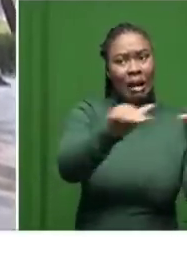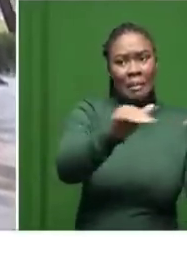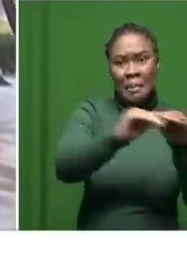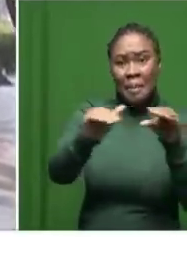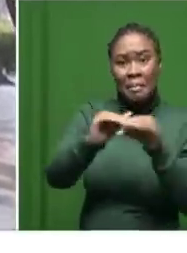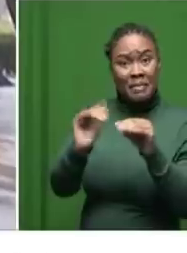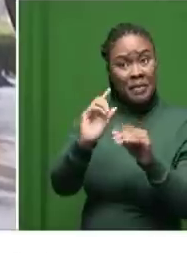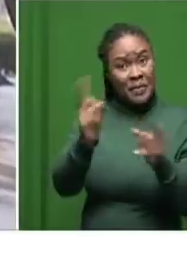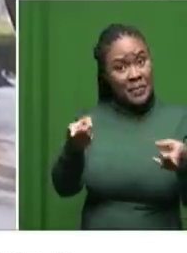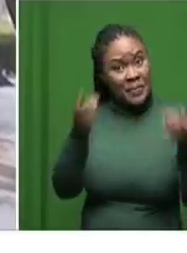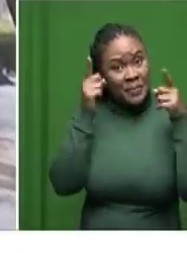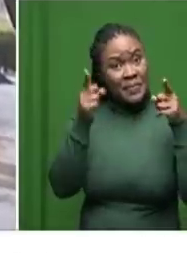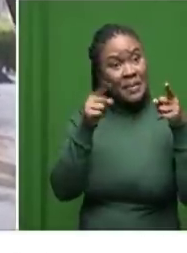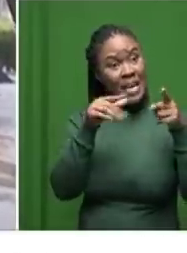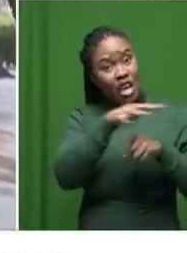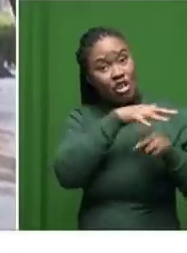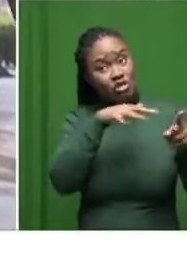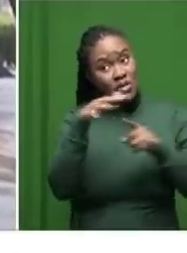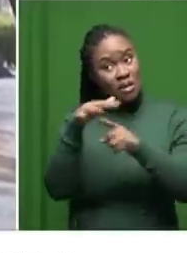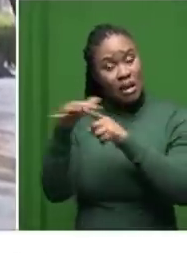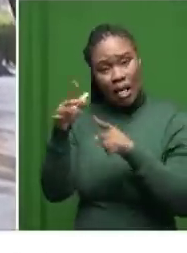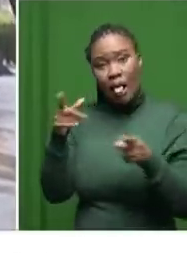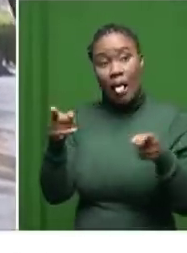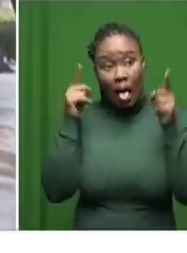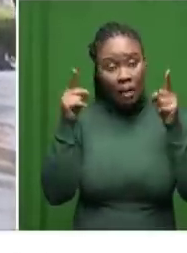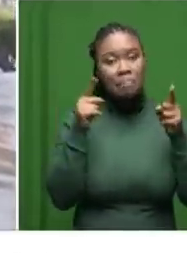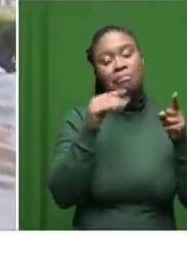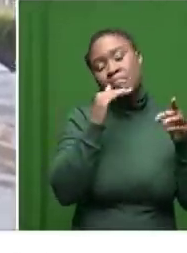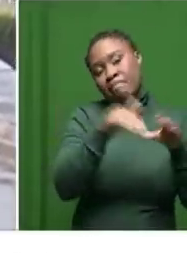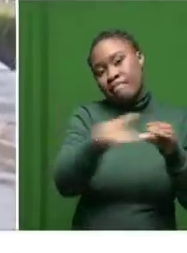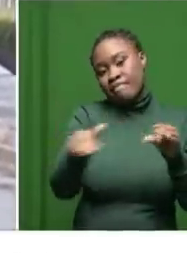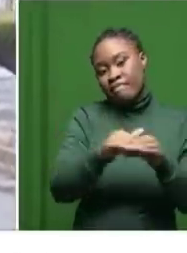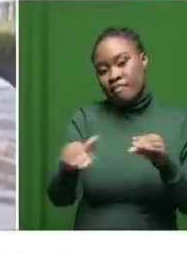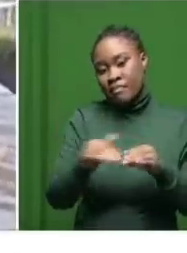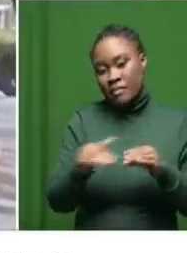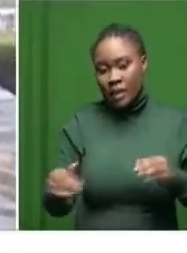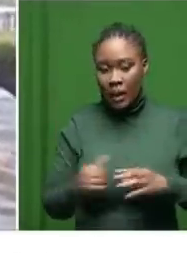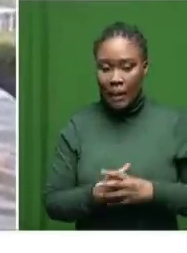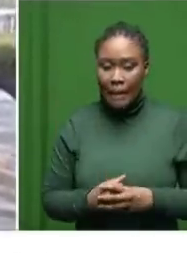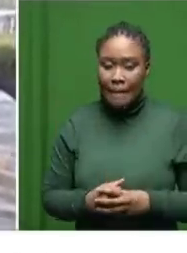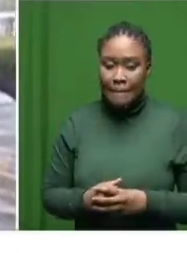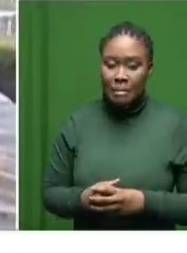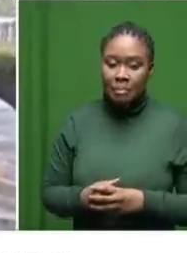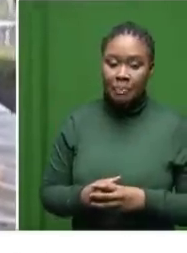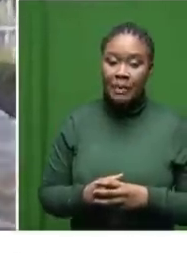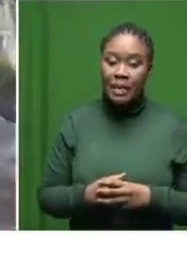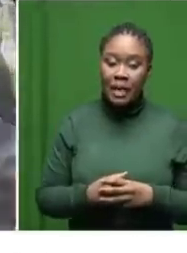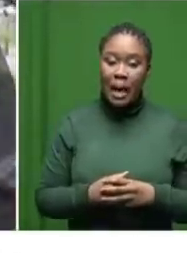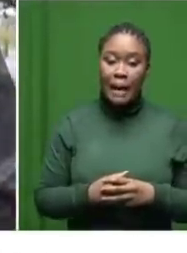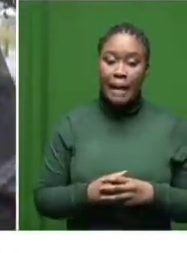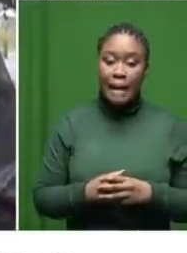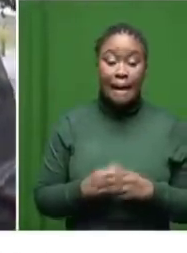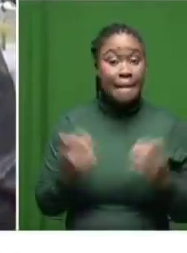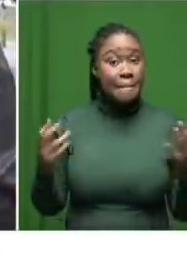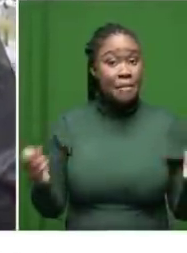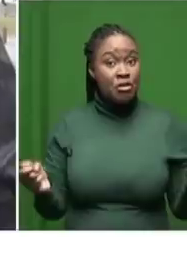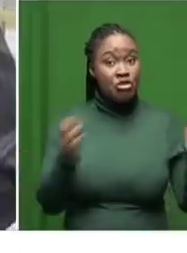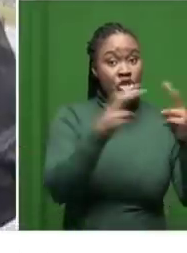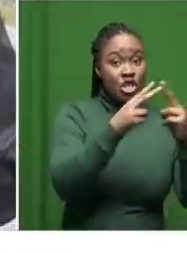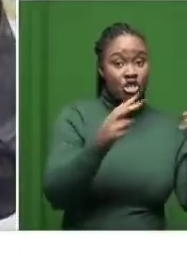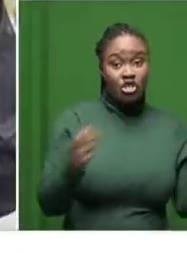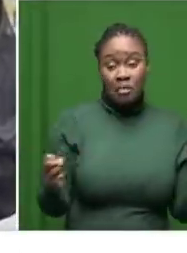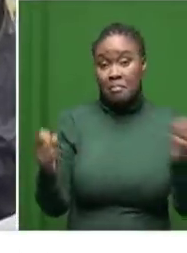them. Have you had any reports of low-lying bridges being washed away, or some houses being washed away as